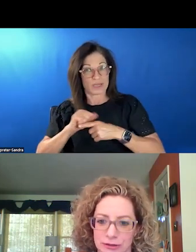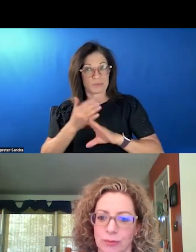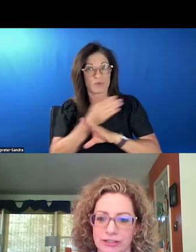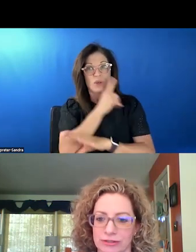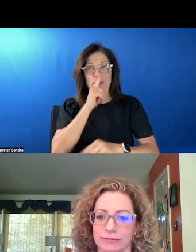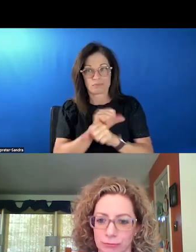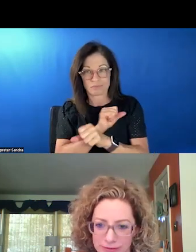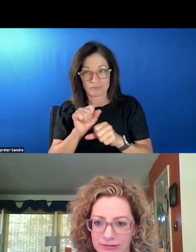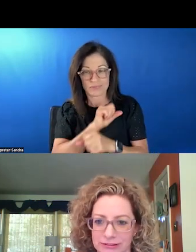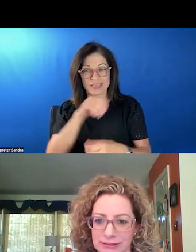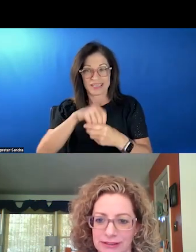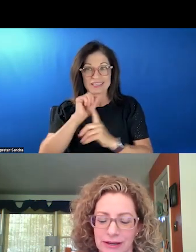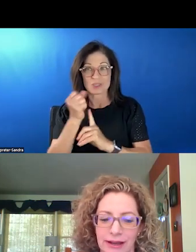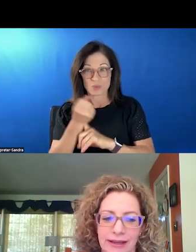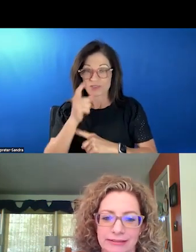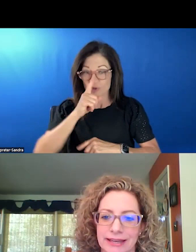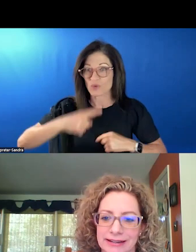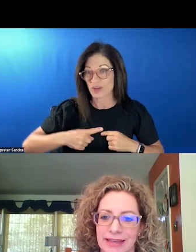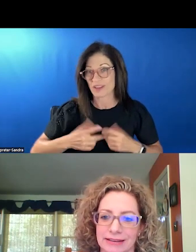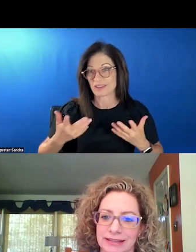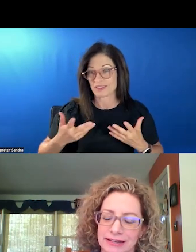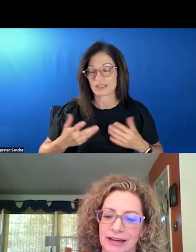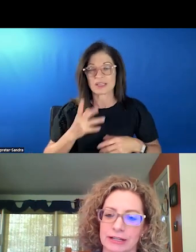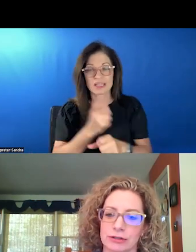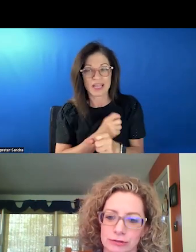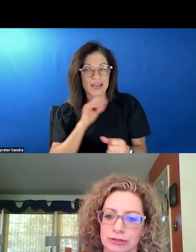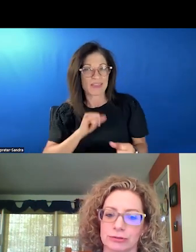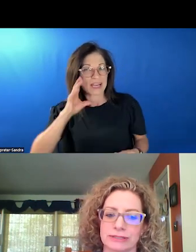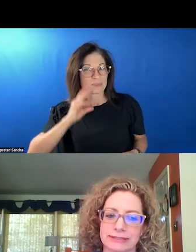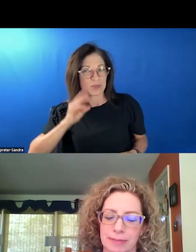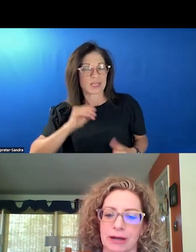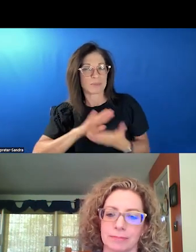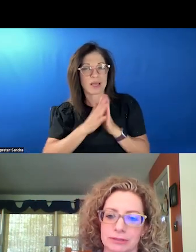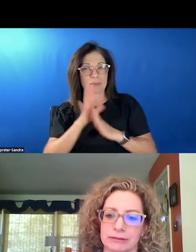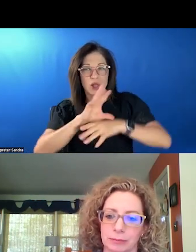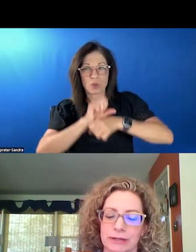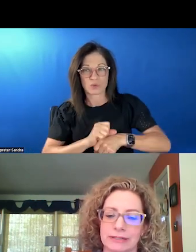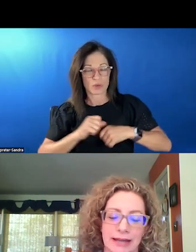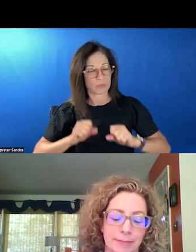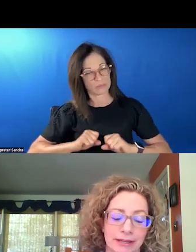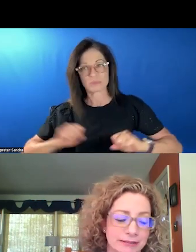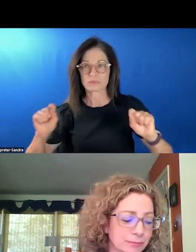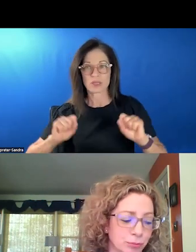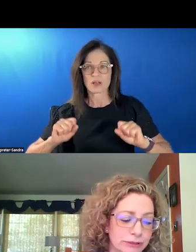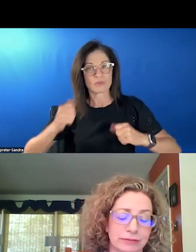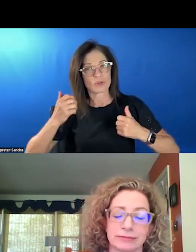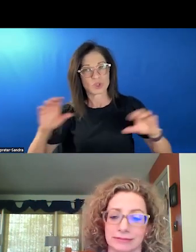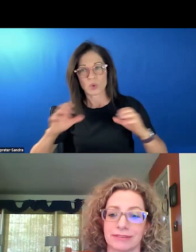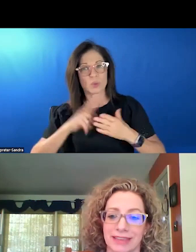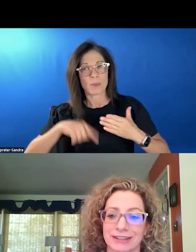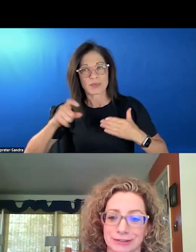the situation for real, and getting kind of used to and stepping up to what needs to happen. That's